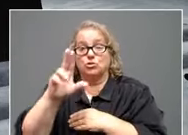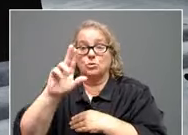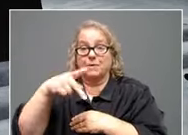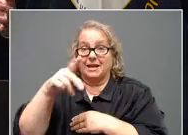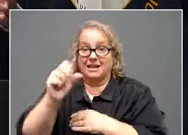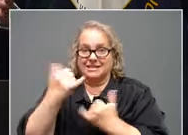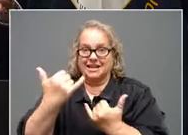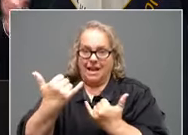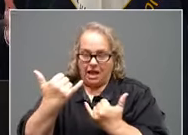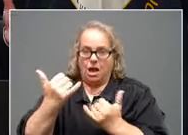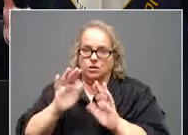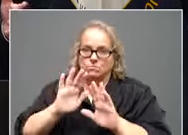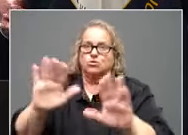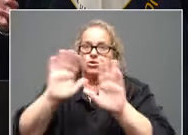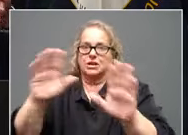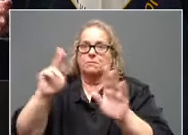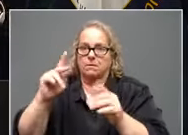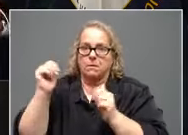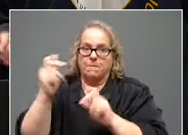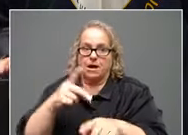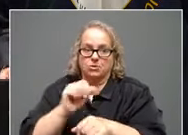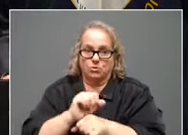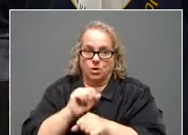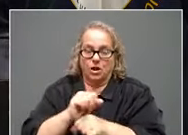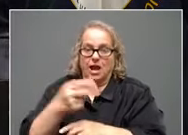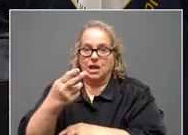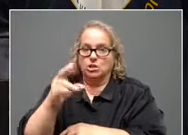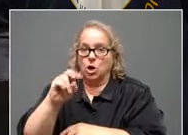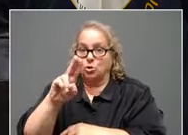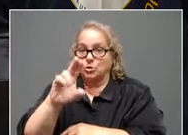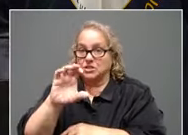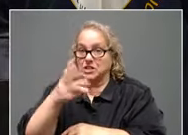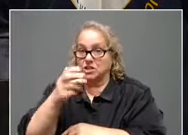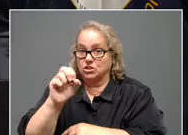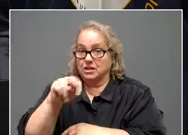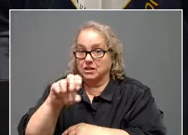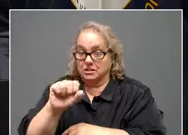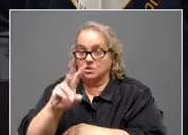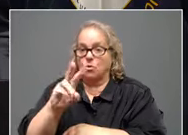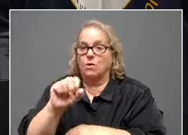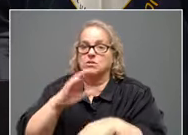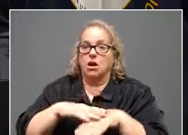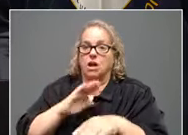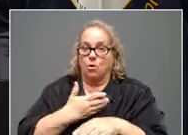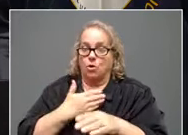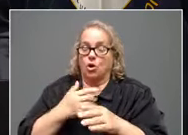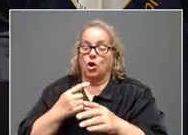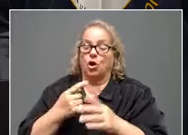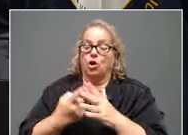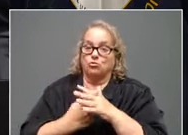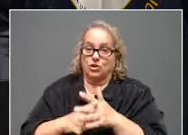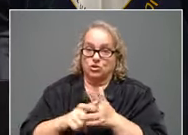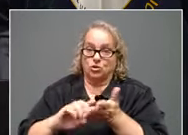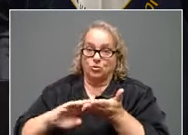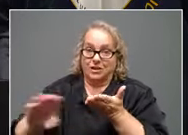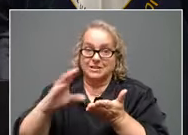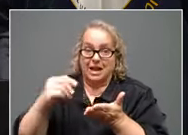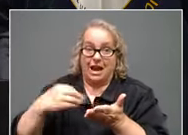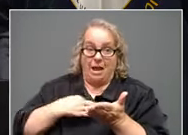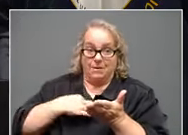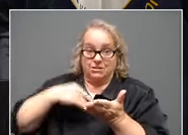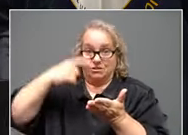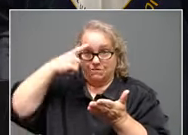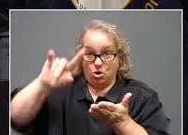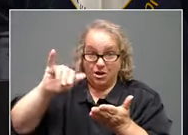out as one. Houchins was on our original release, and the applications for it